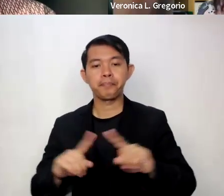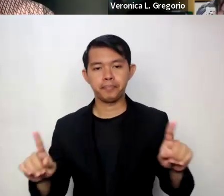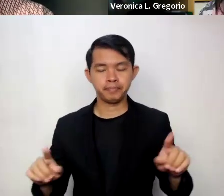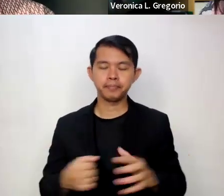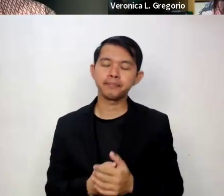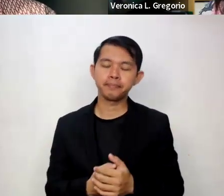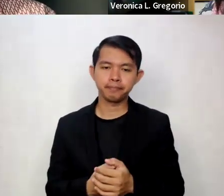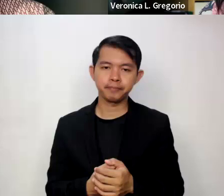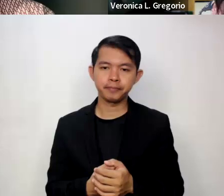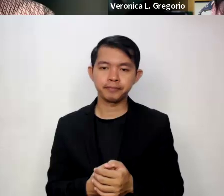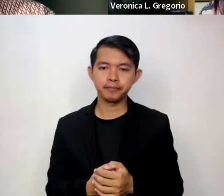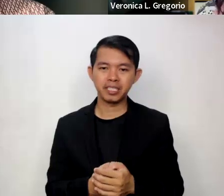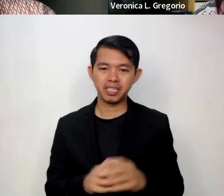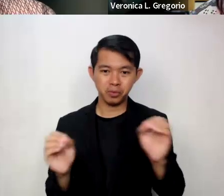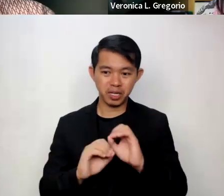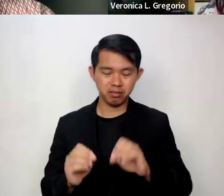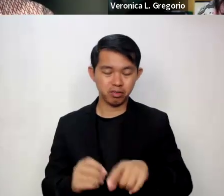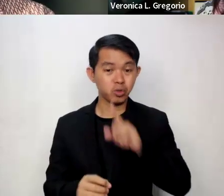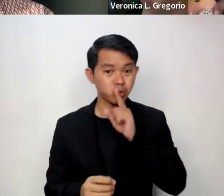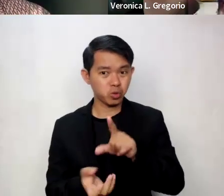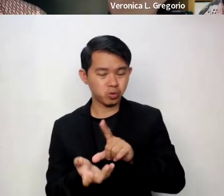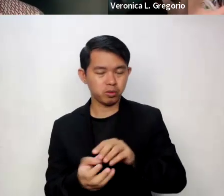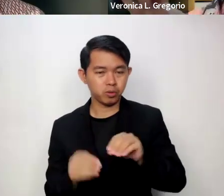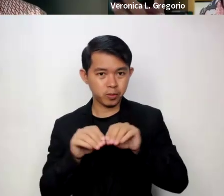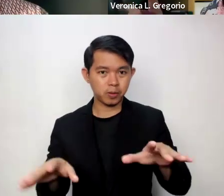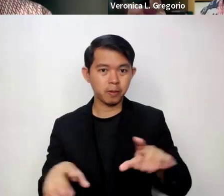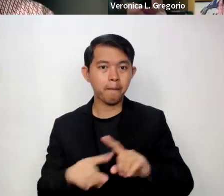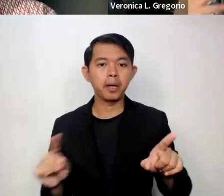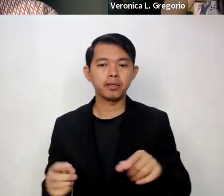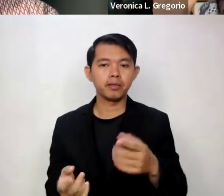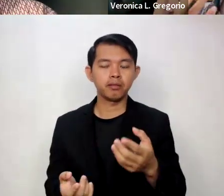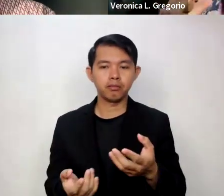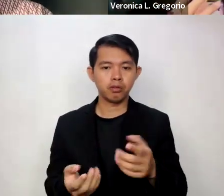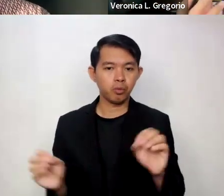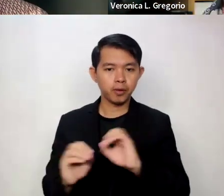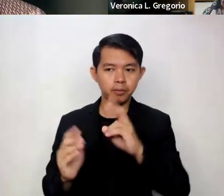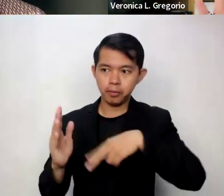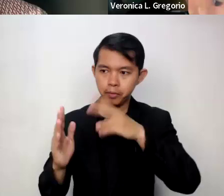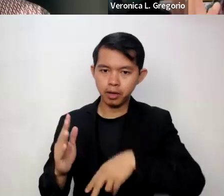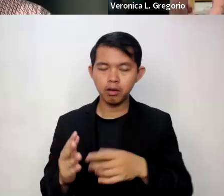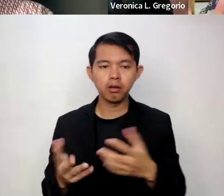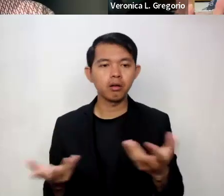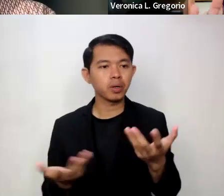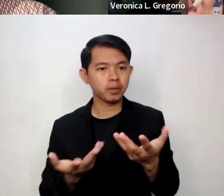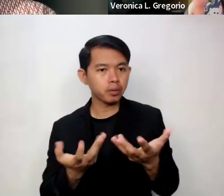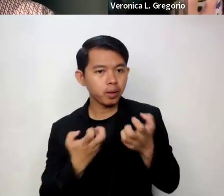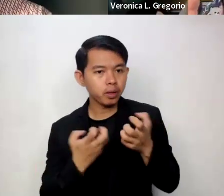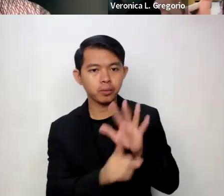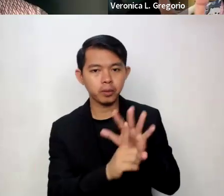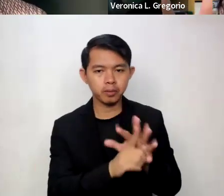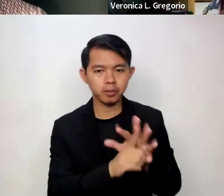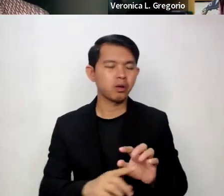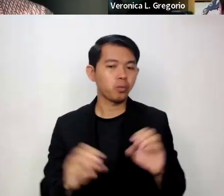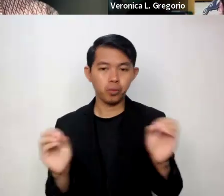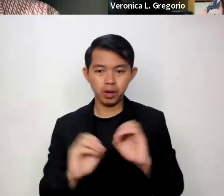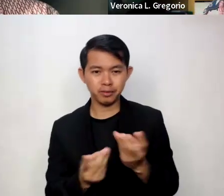publish there and then no one will read it. Like you want it to be popularized where ba? So wala rin akong solution dito. I'm just saying